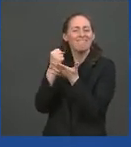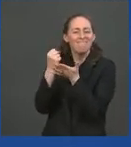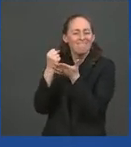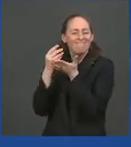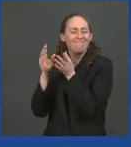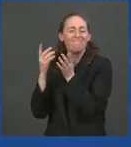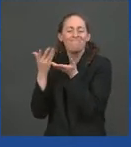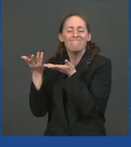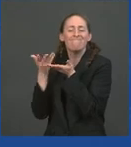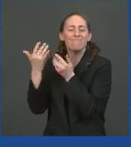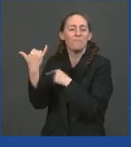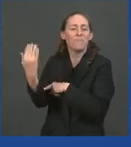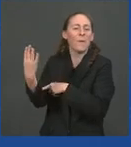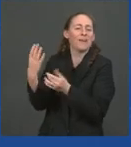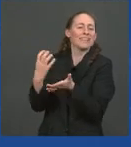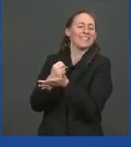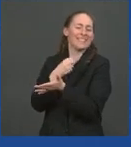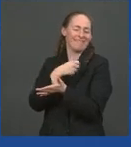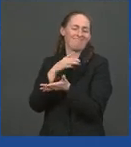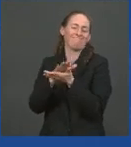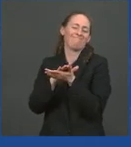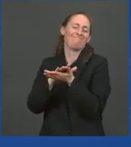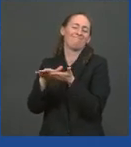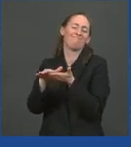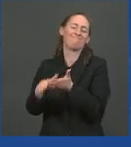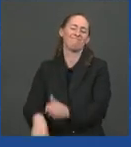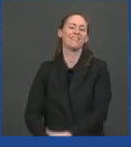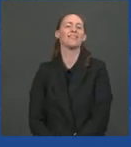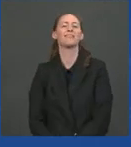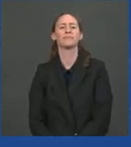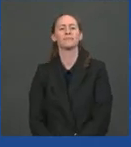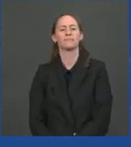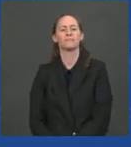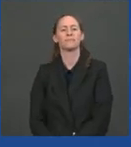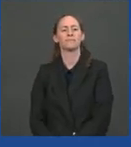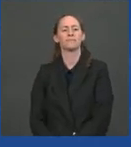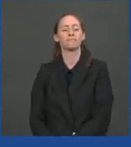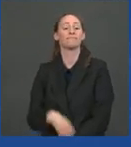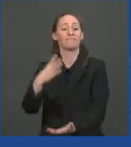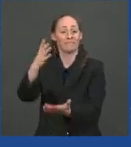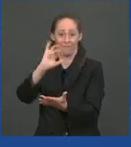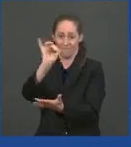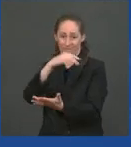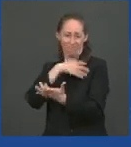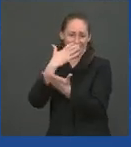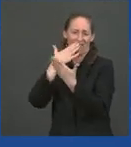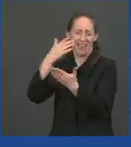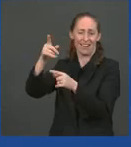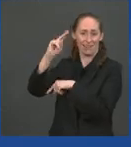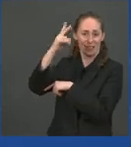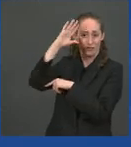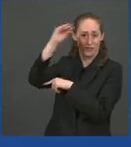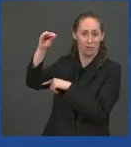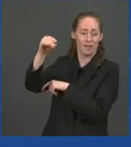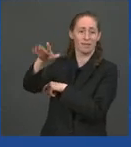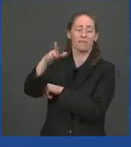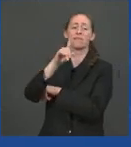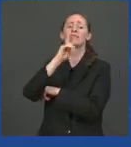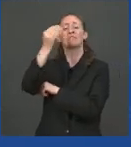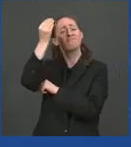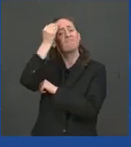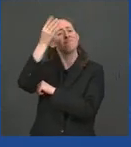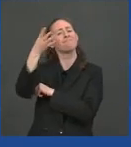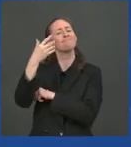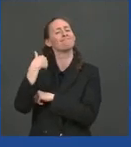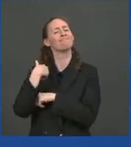I never know, do I say thank you, Doug? Do I say thank you, second gentleman? But either way, it's been a real pleasure, and I want to thank you for